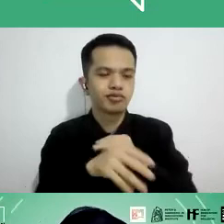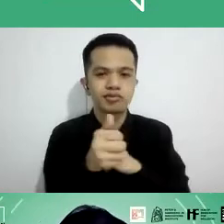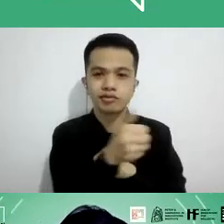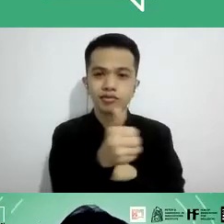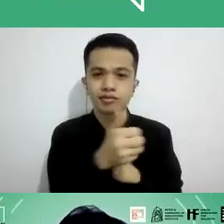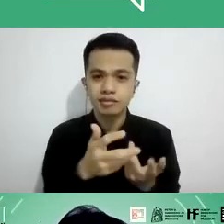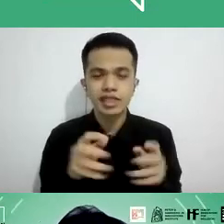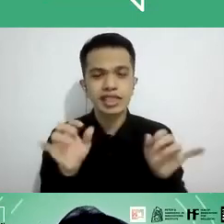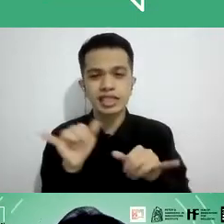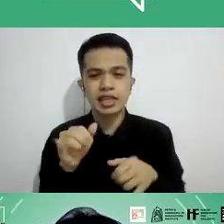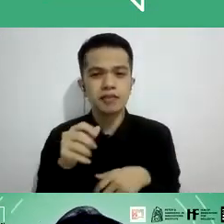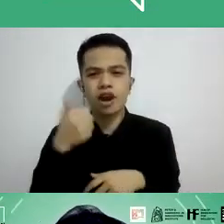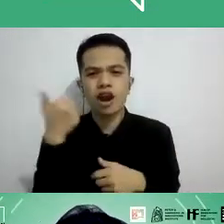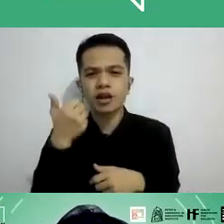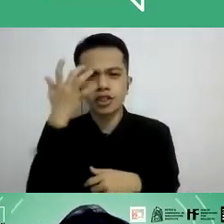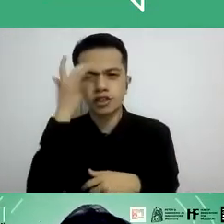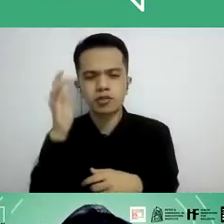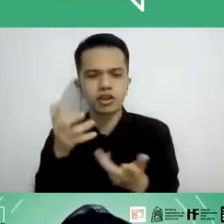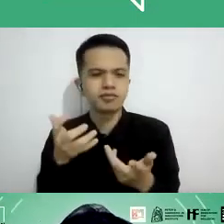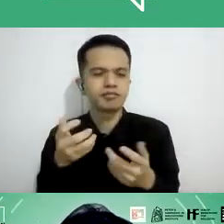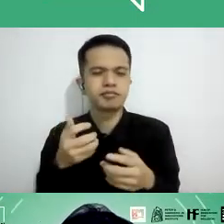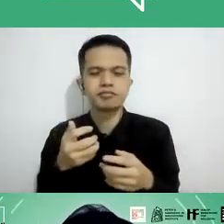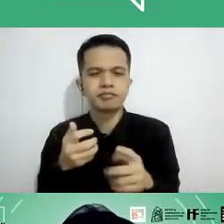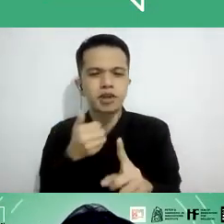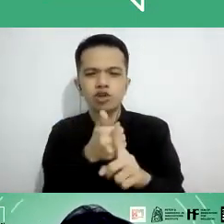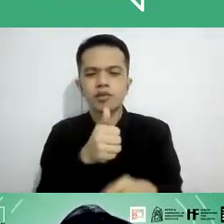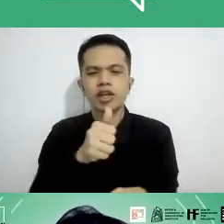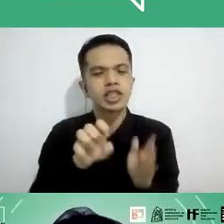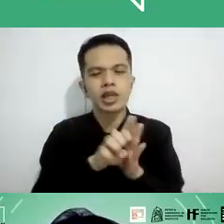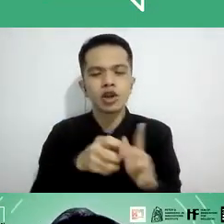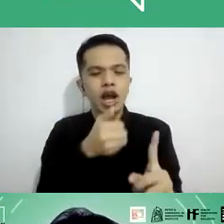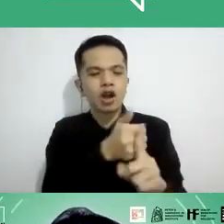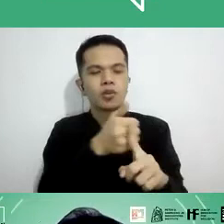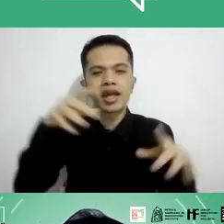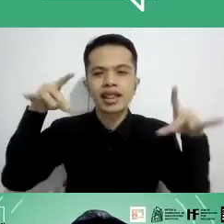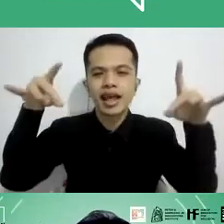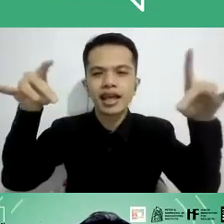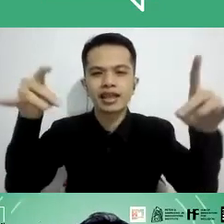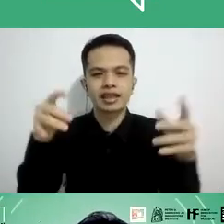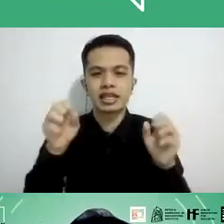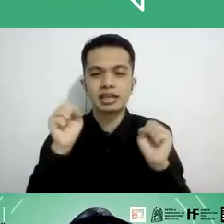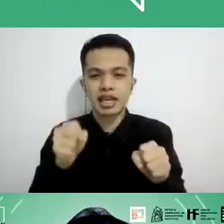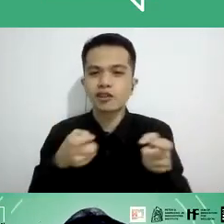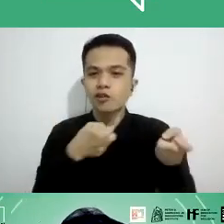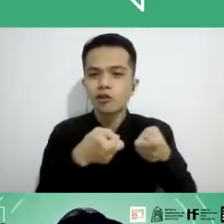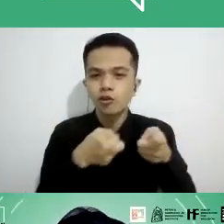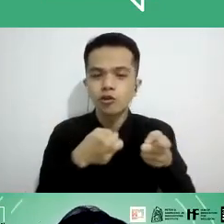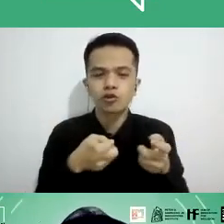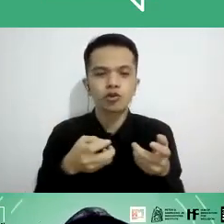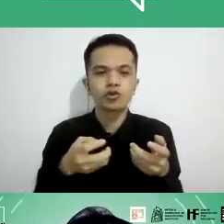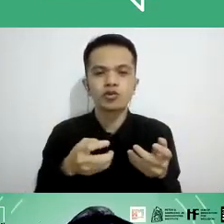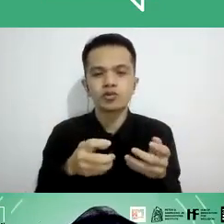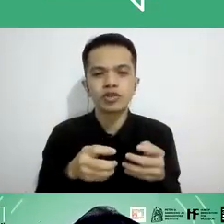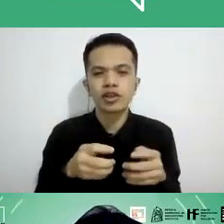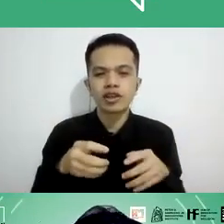smart automations. Sometimes they use automated lights in other countries that can actually control the flow of traffic